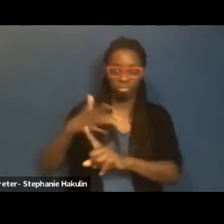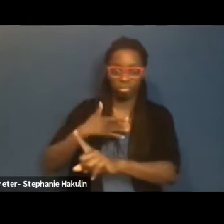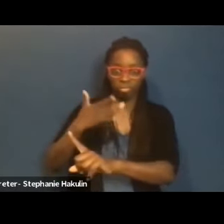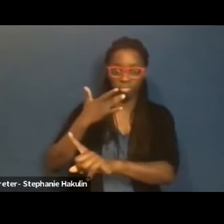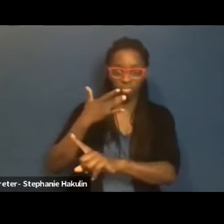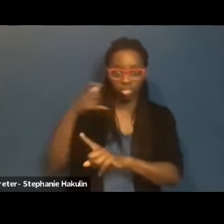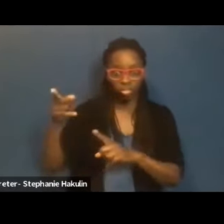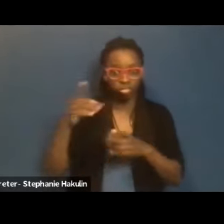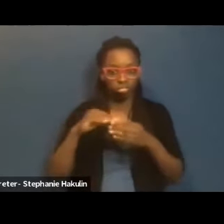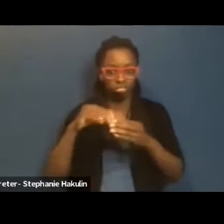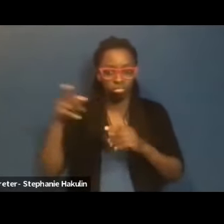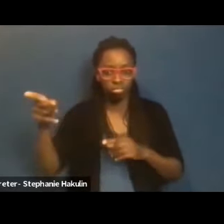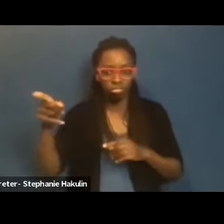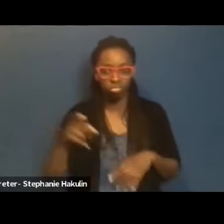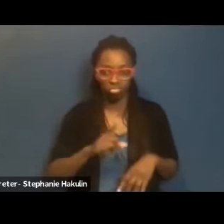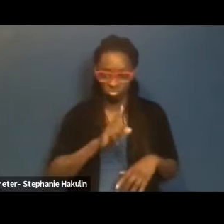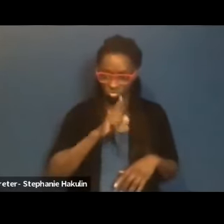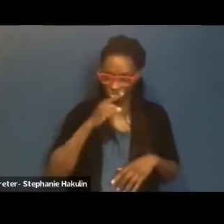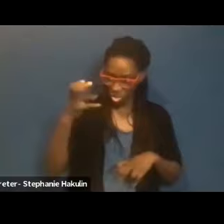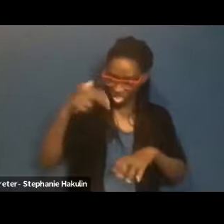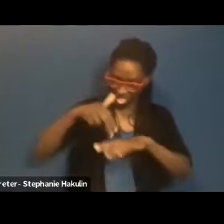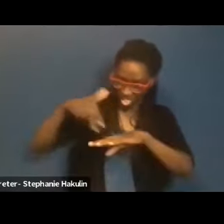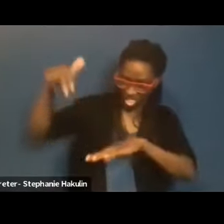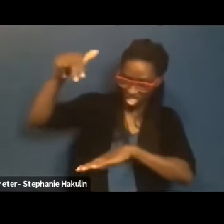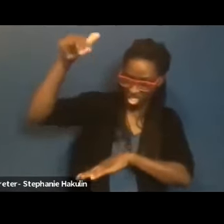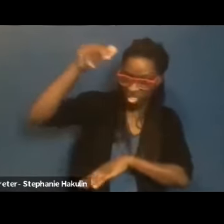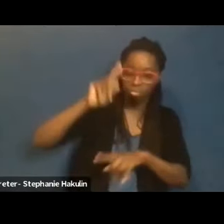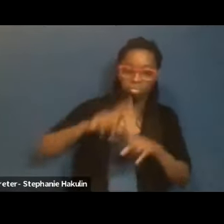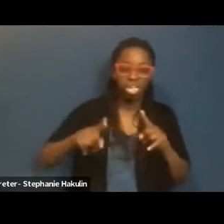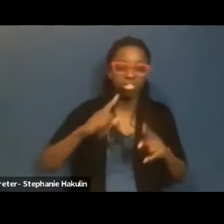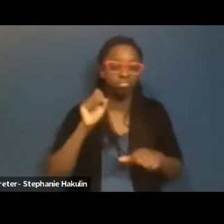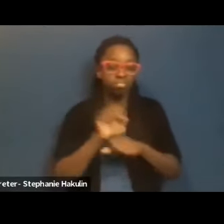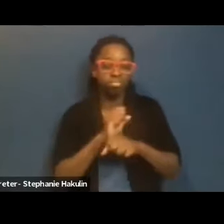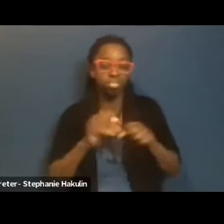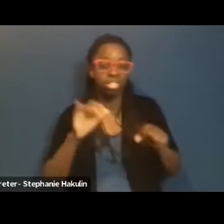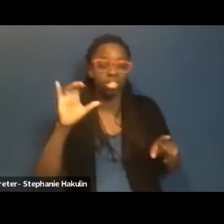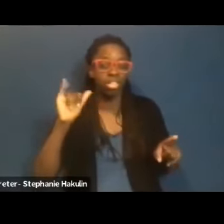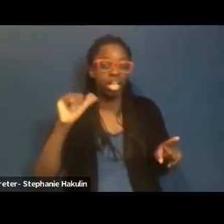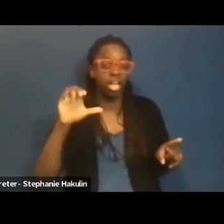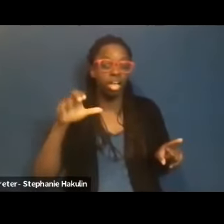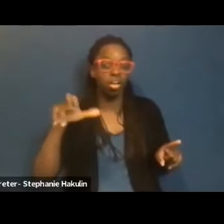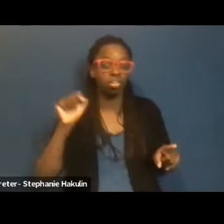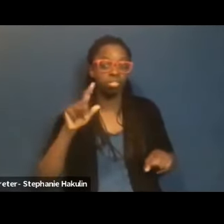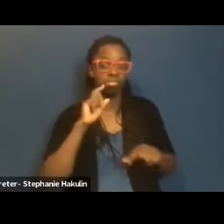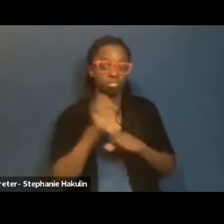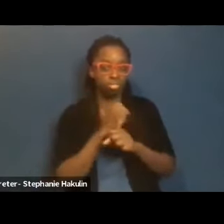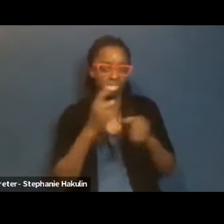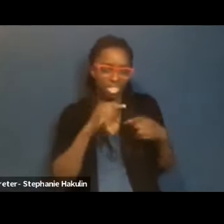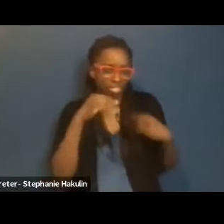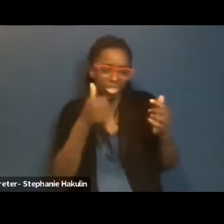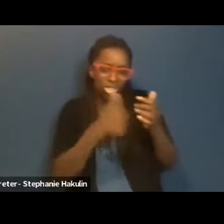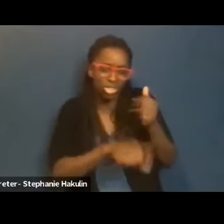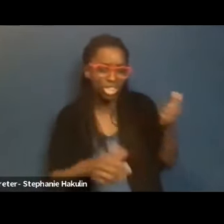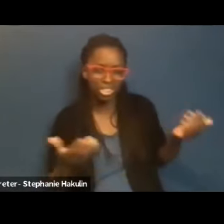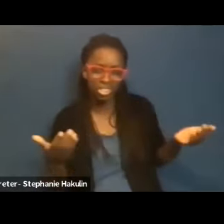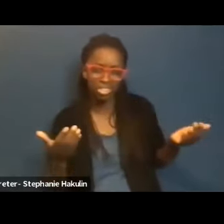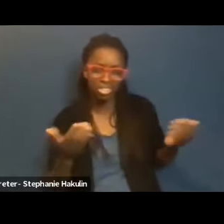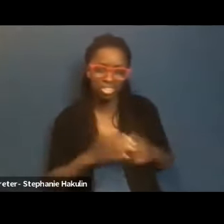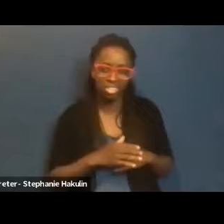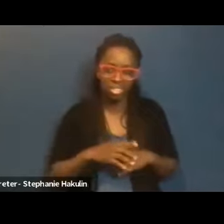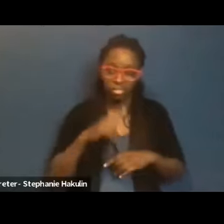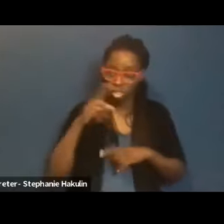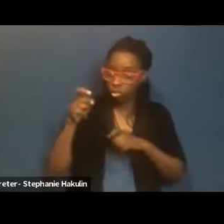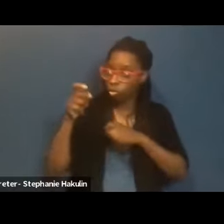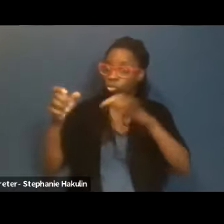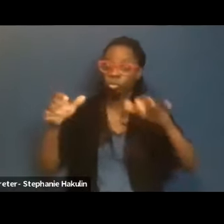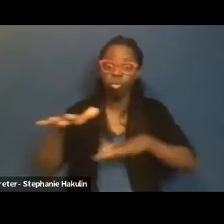maybe Icarus wasn't shit. And to think he could conquer both sun and water without being burnt alive or swallowed